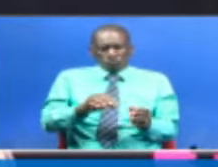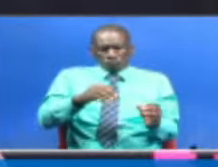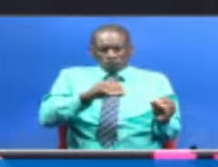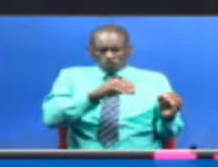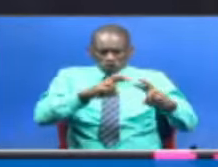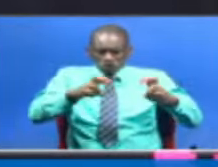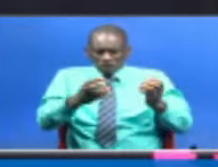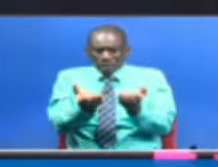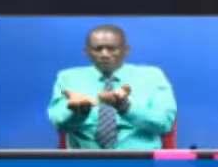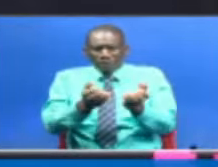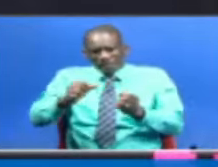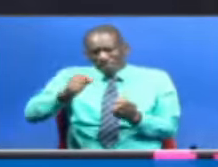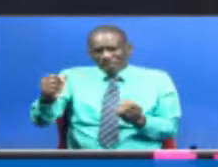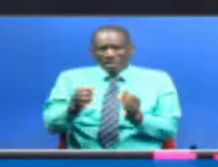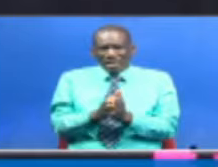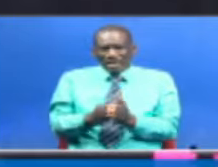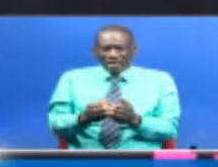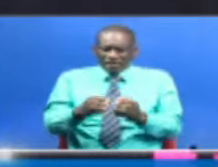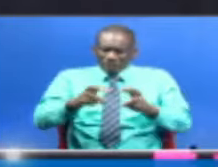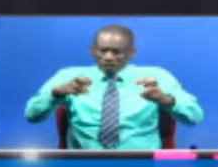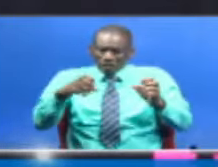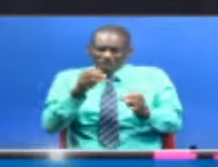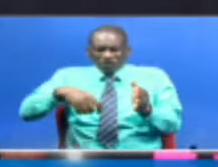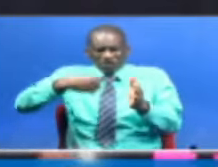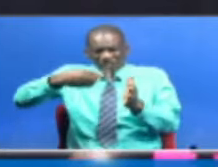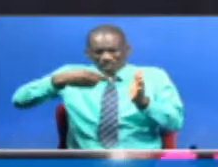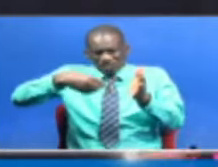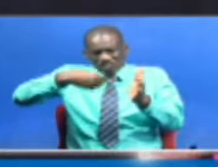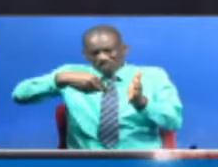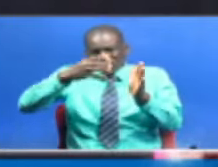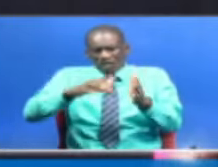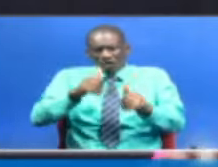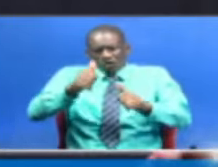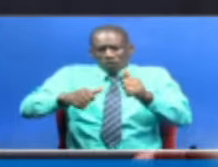whether the generators which are owned